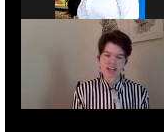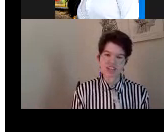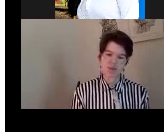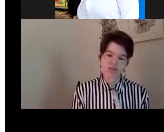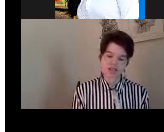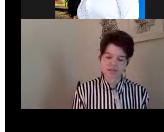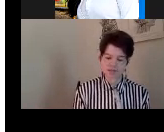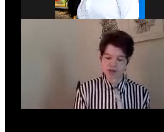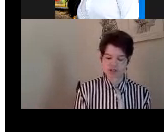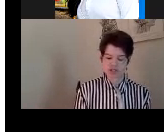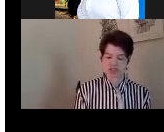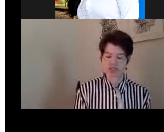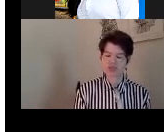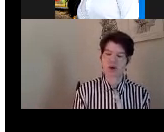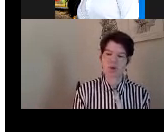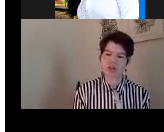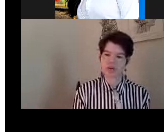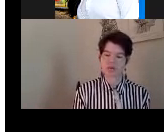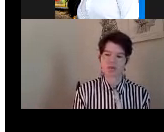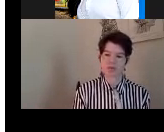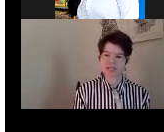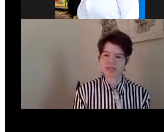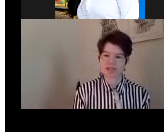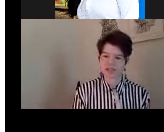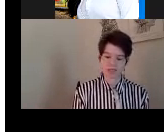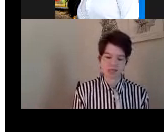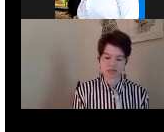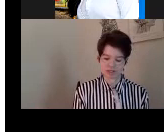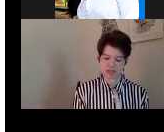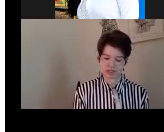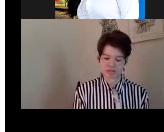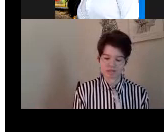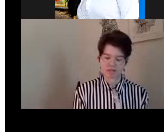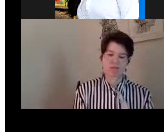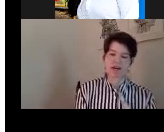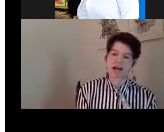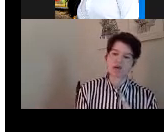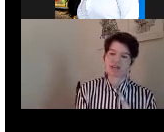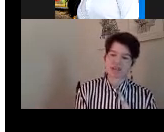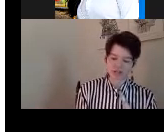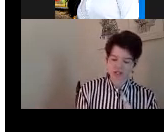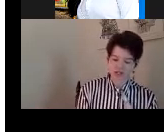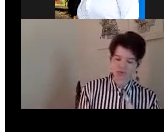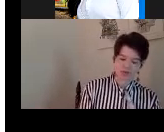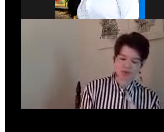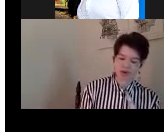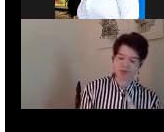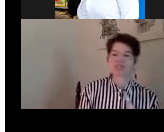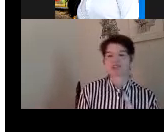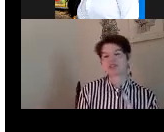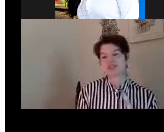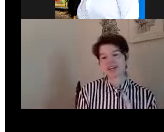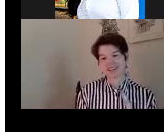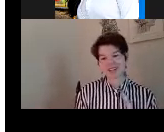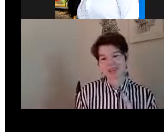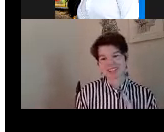I don't want to give the impression that these are the only notable moments in disability history. I want to encourage you to do your own